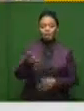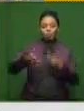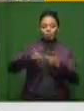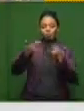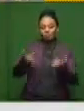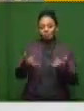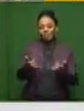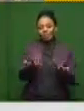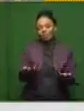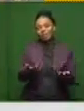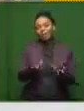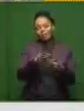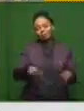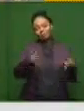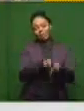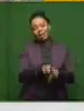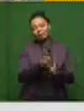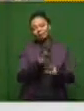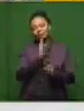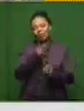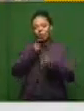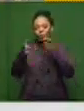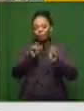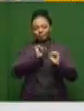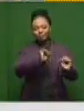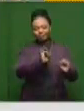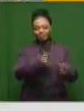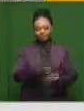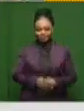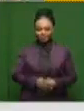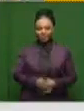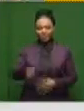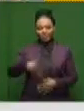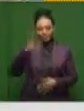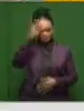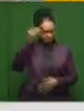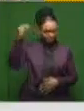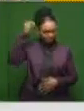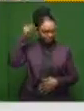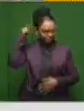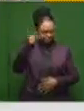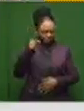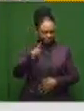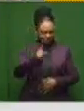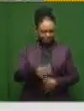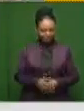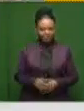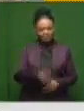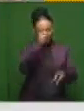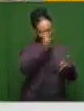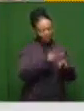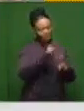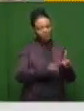panel you know your closing remarks for us um you know that you want people to take away from this conversation uh let's start with uh professor